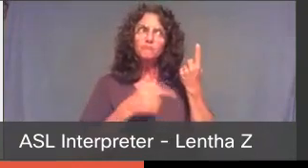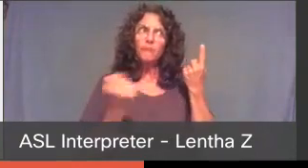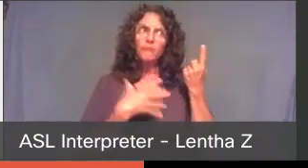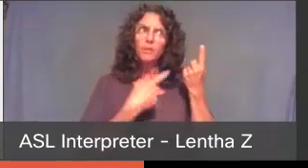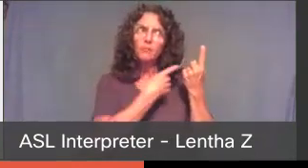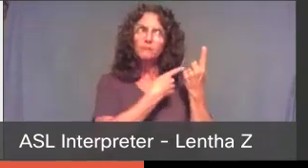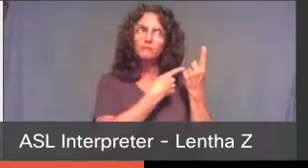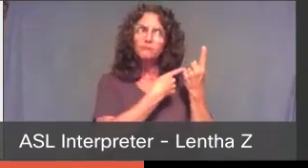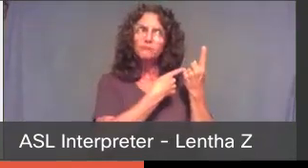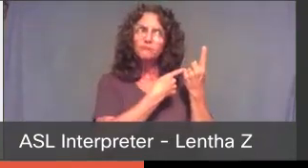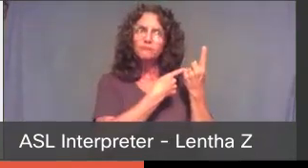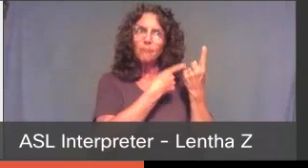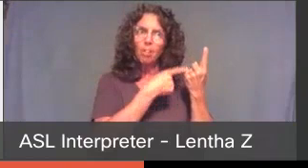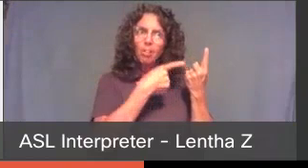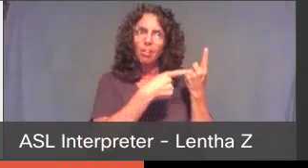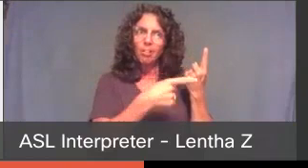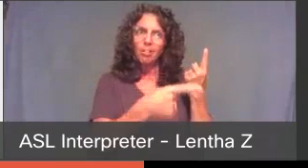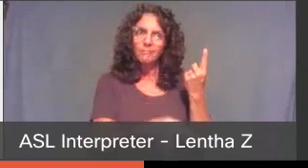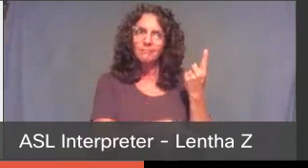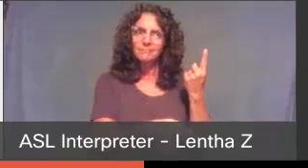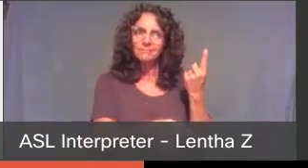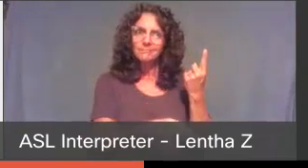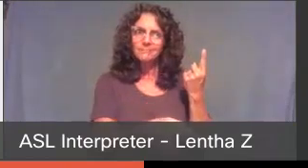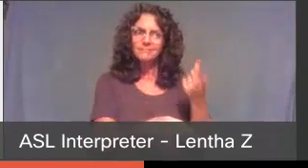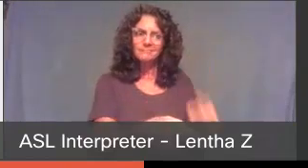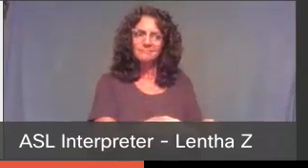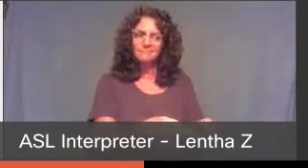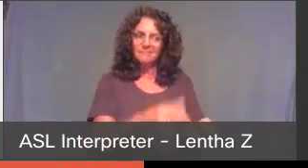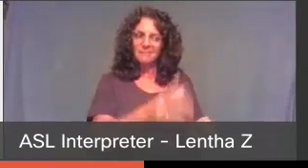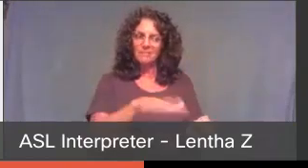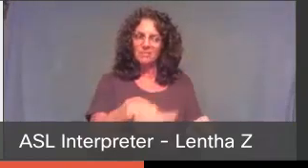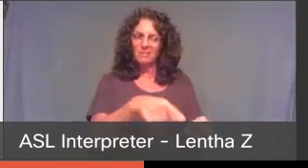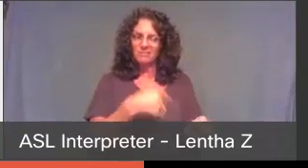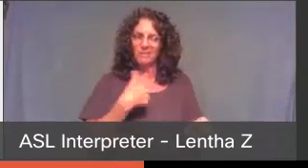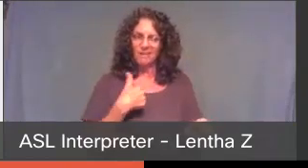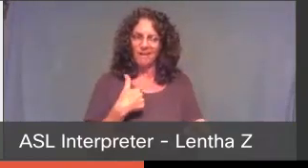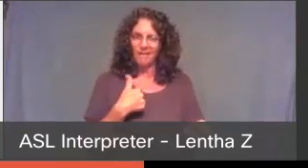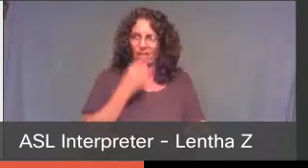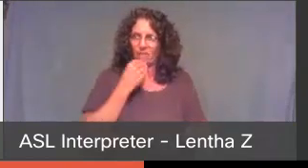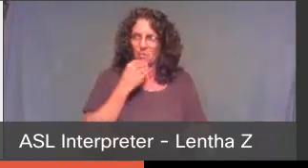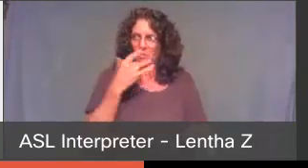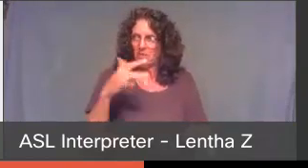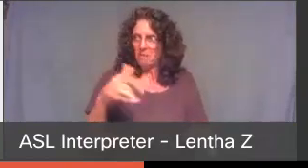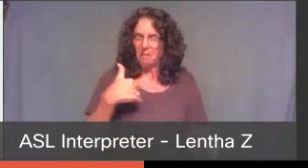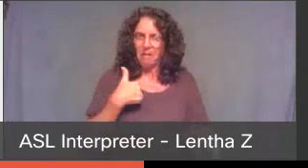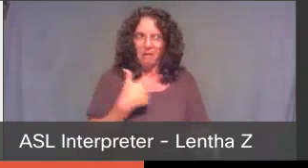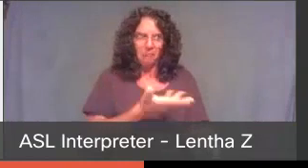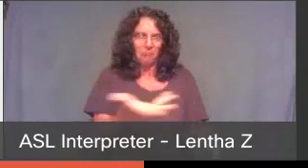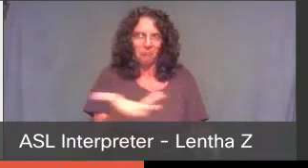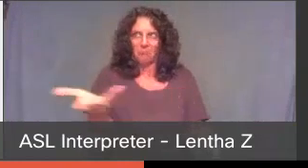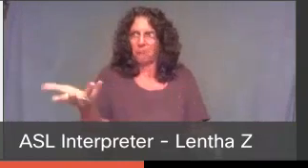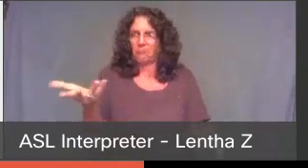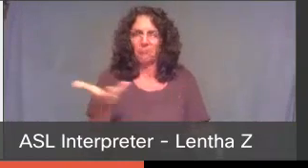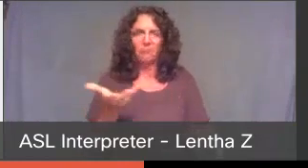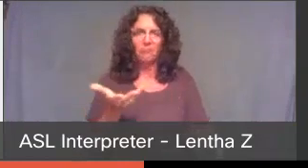someone that lived through the Great Depression. But for a child that has food available to them, who has things available to